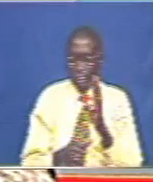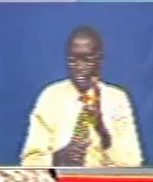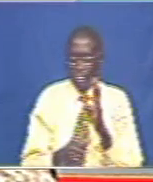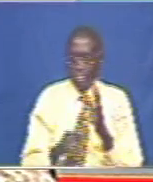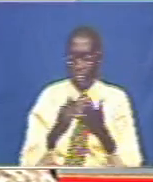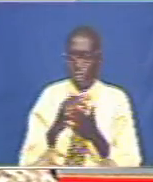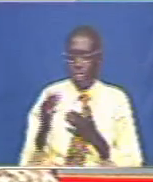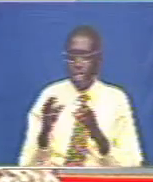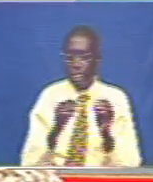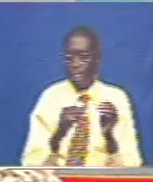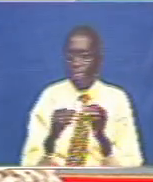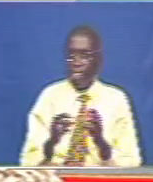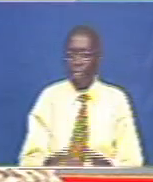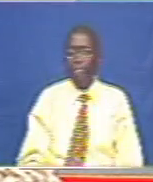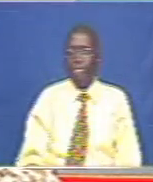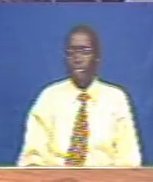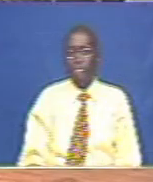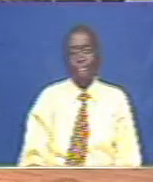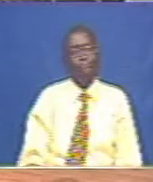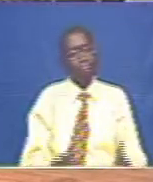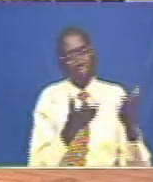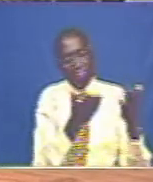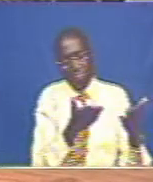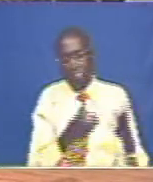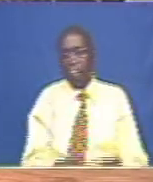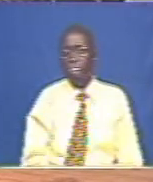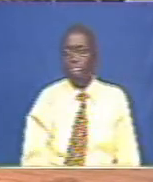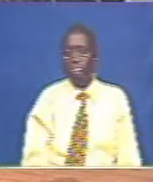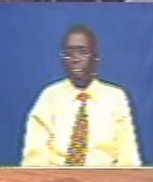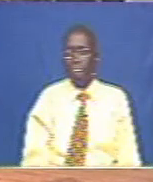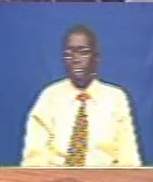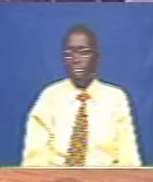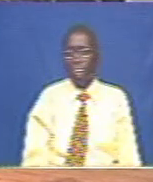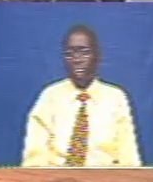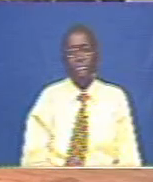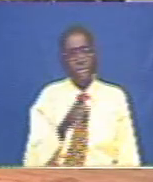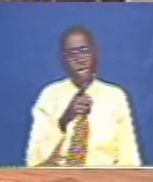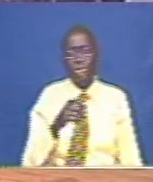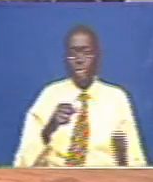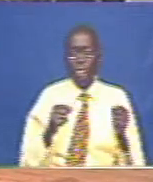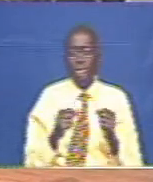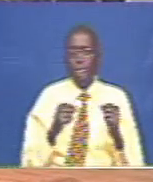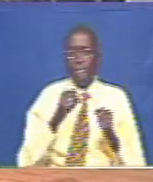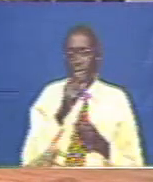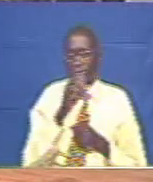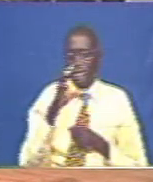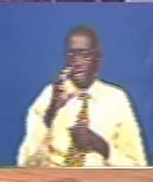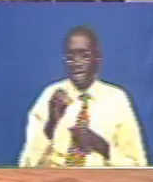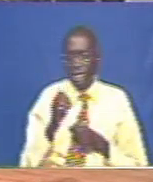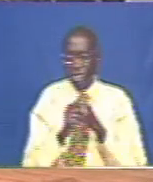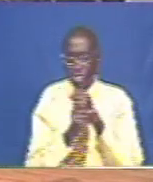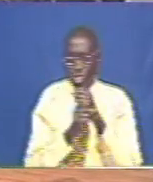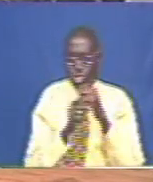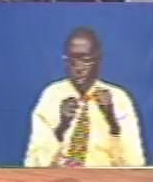cooperative movement. Mm-hmm. Matabi, I want to hear from you. Mm-hmm. Are you happy with what SACCOs are doing with their